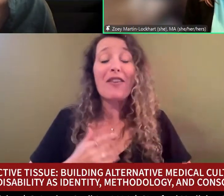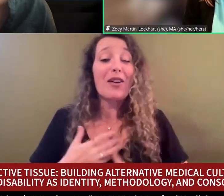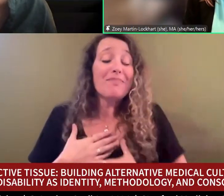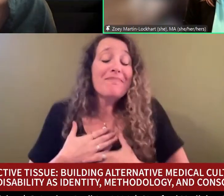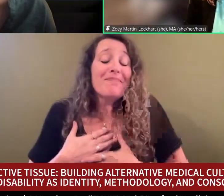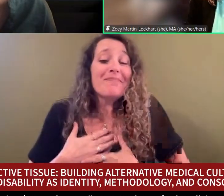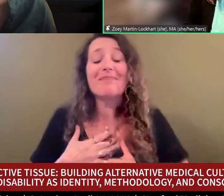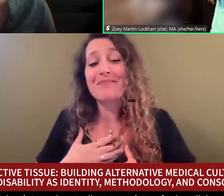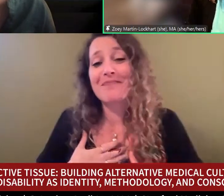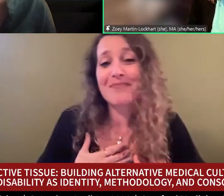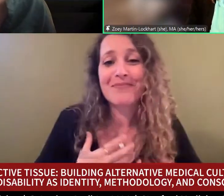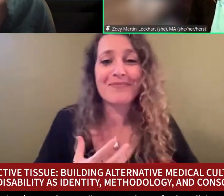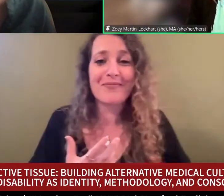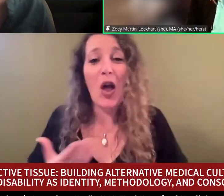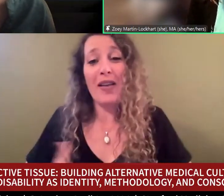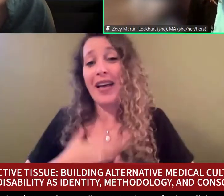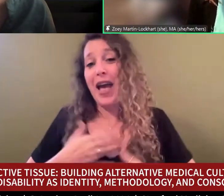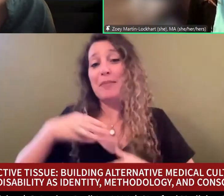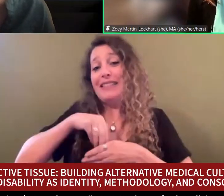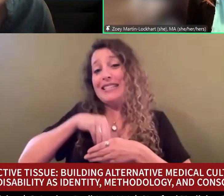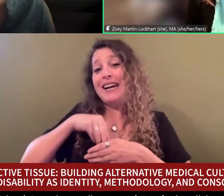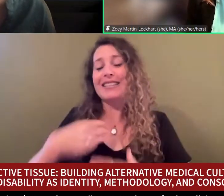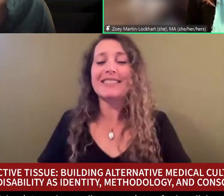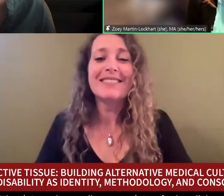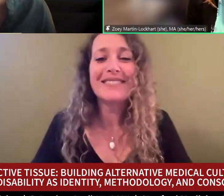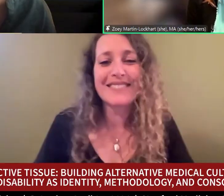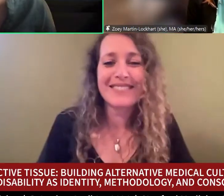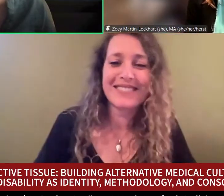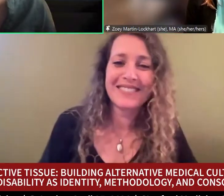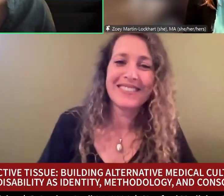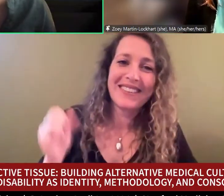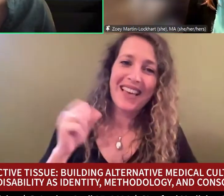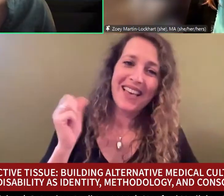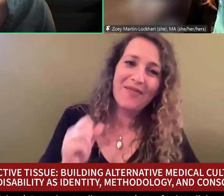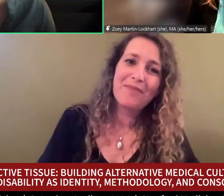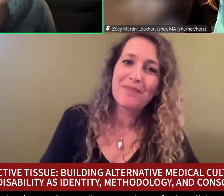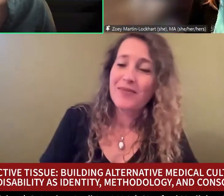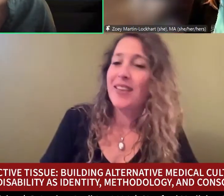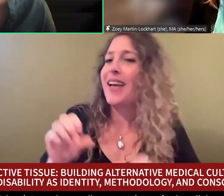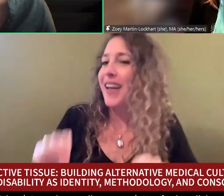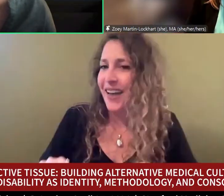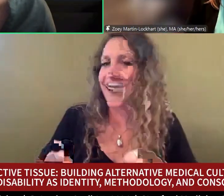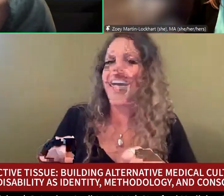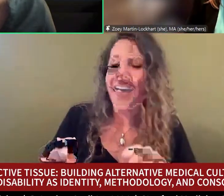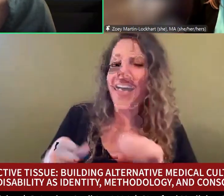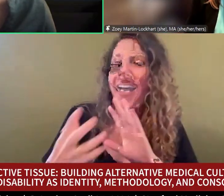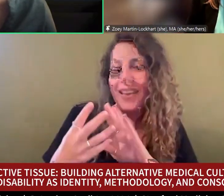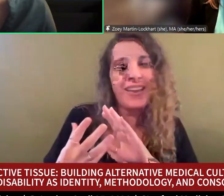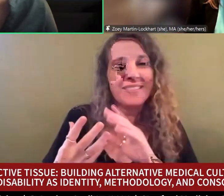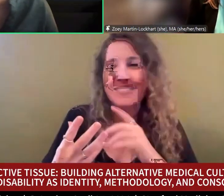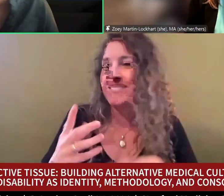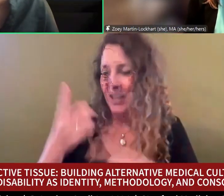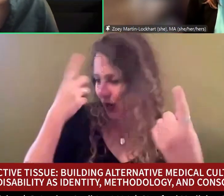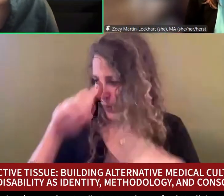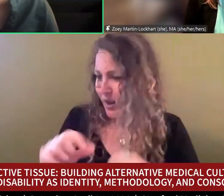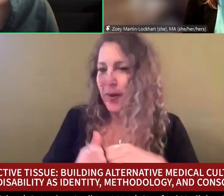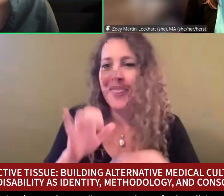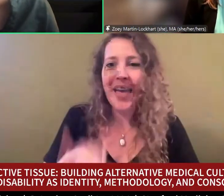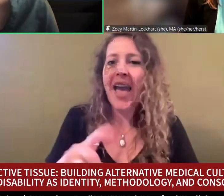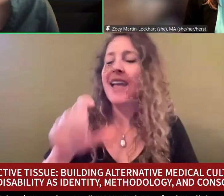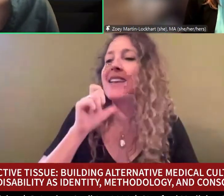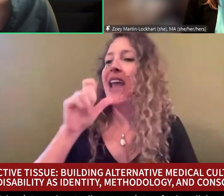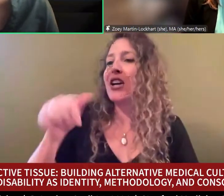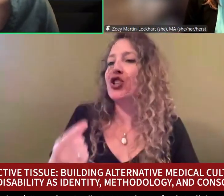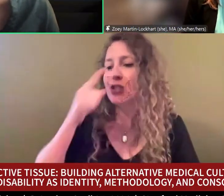fuzzy. So, yeah. Yeah, I can echo that. Just not being a researcher,